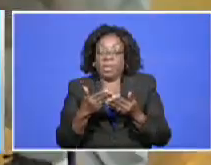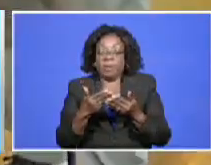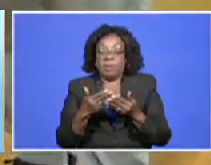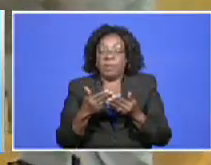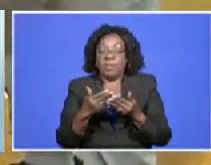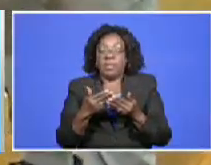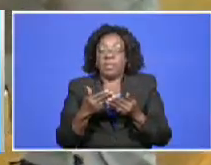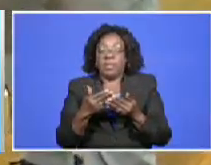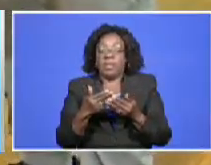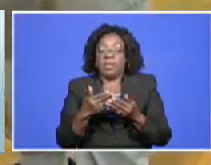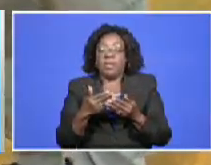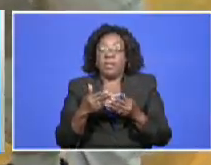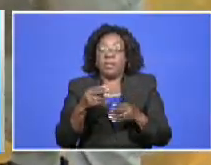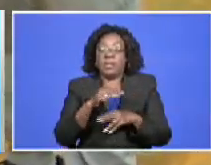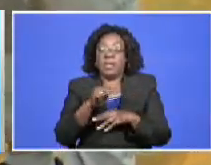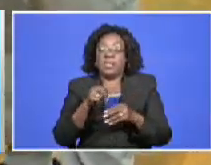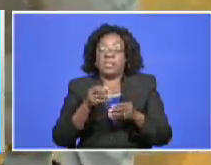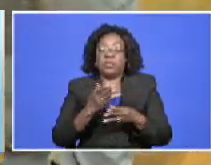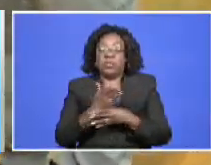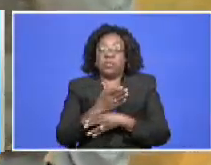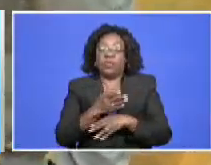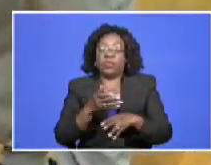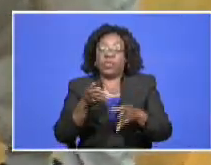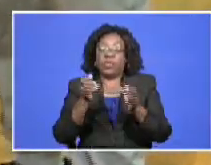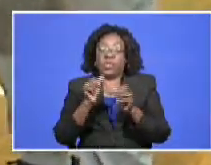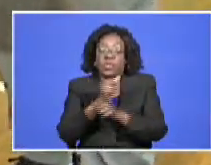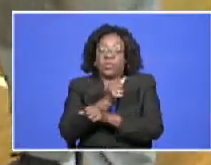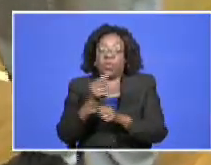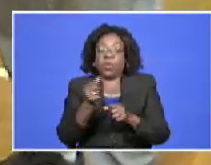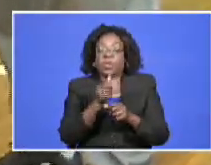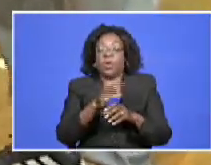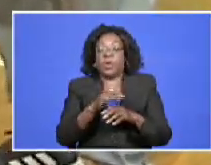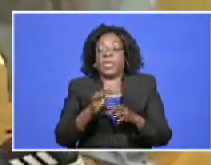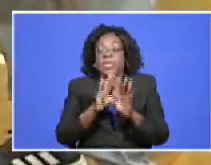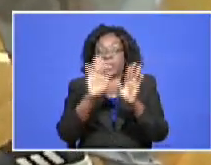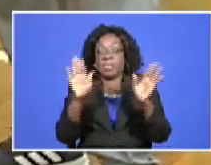season. And that's been a look at your sports on this Sunday. A quick check on weather is up next.